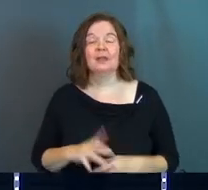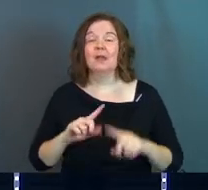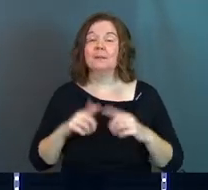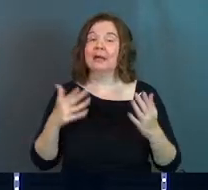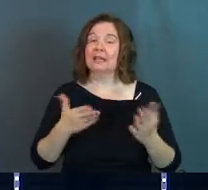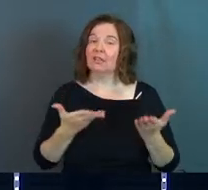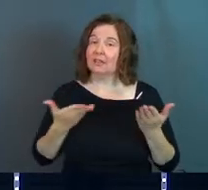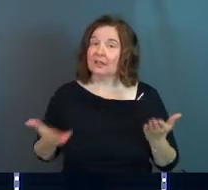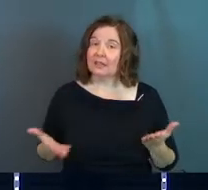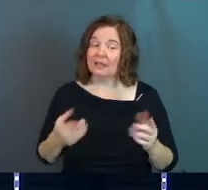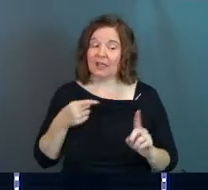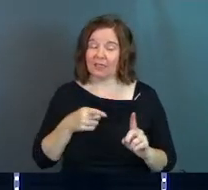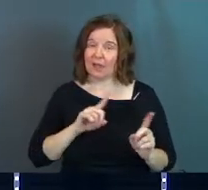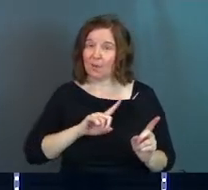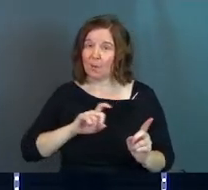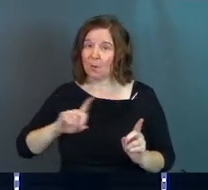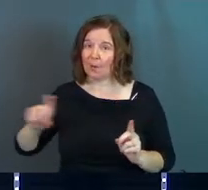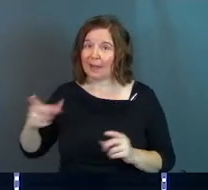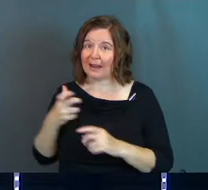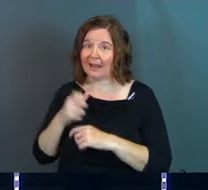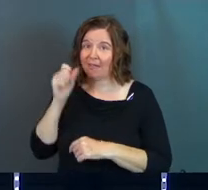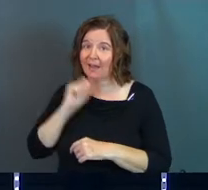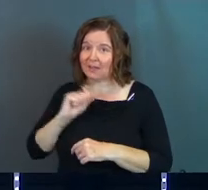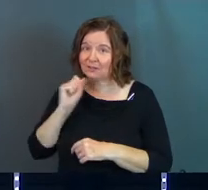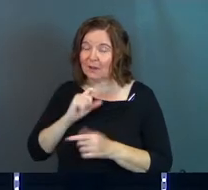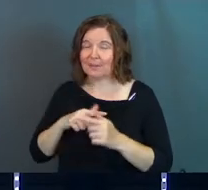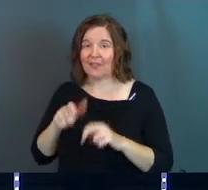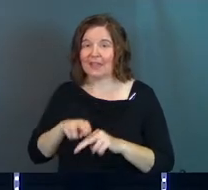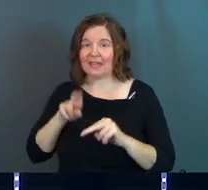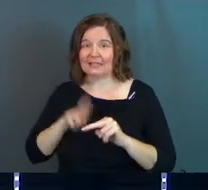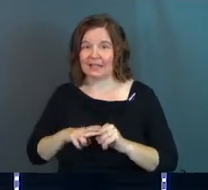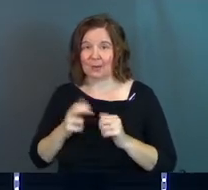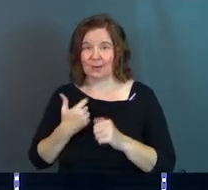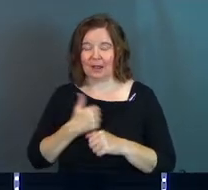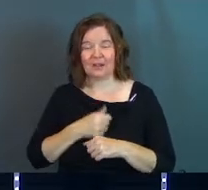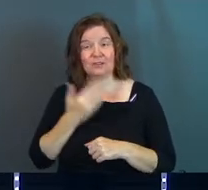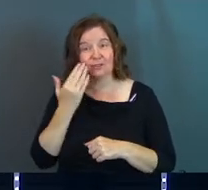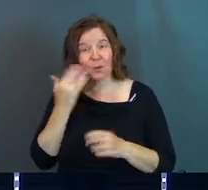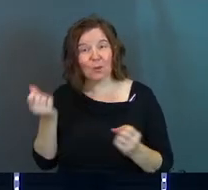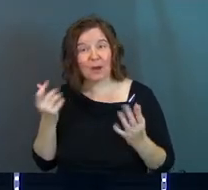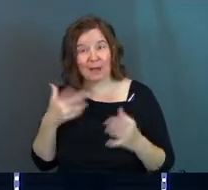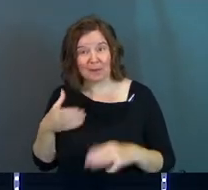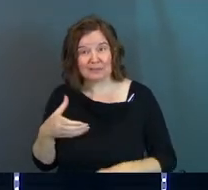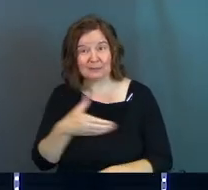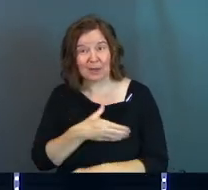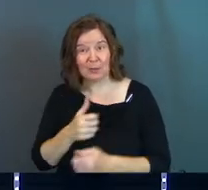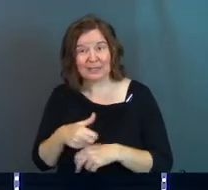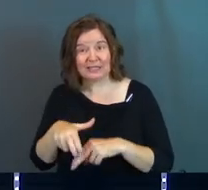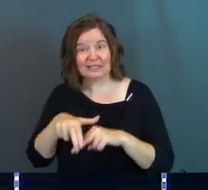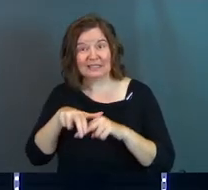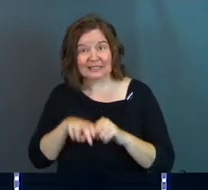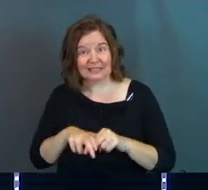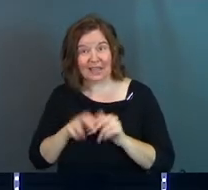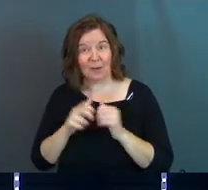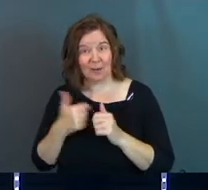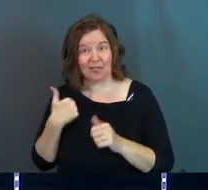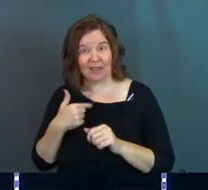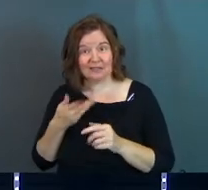But here's the thing. They went and they got an ice cream cone, and then they sat down with us. And do you know how much power was in the sitting down with